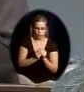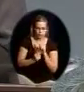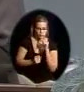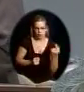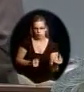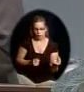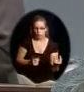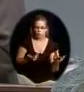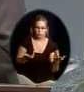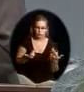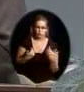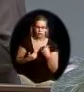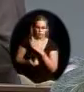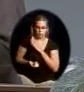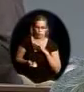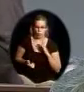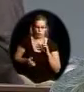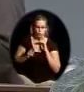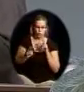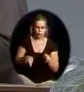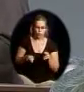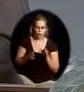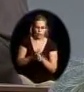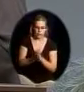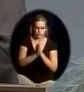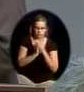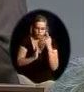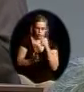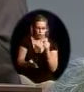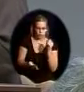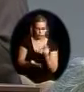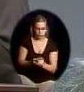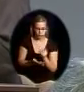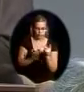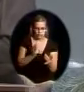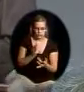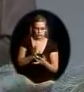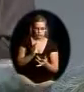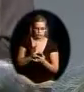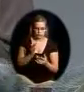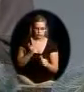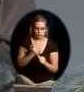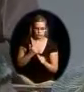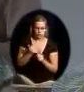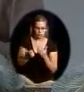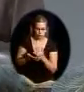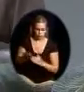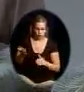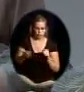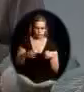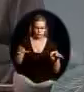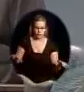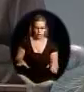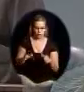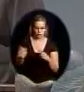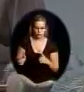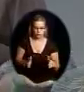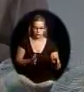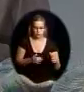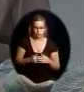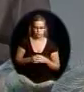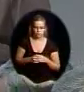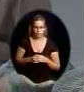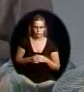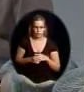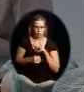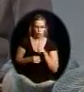you have a board report asking for approval of technology, and it is part of this action plan.